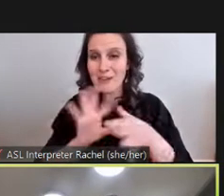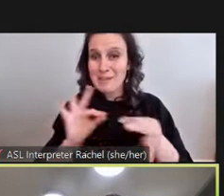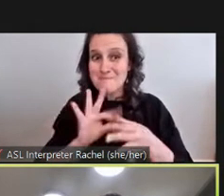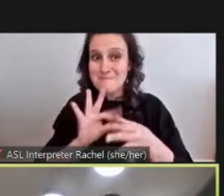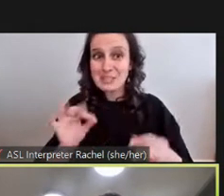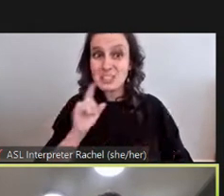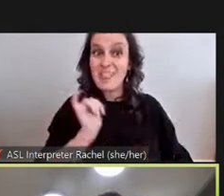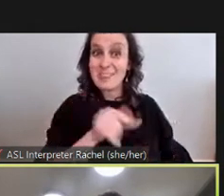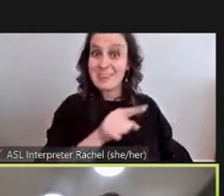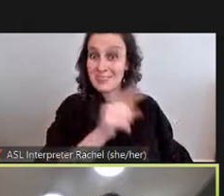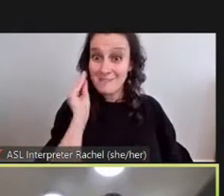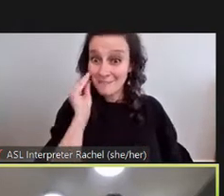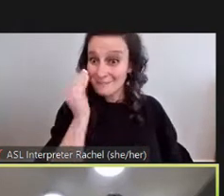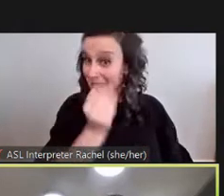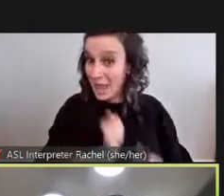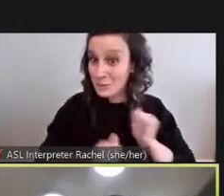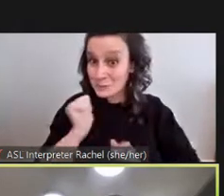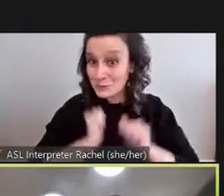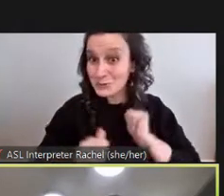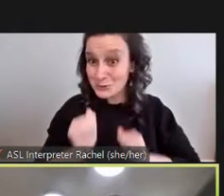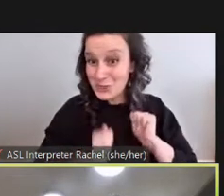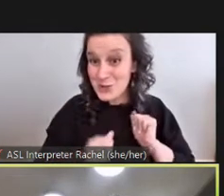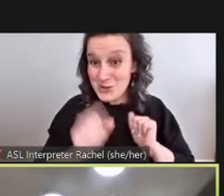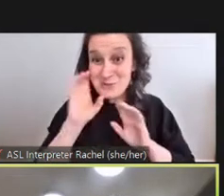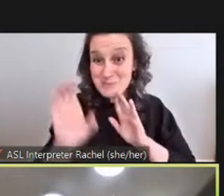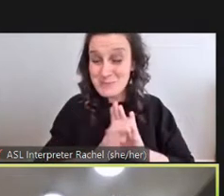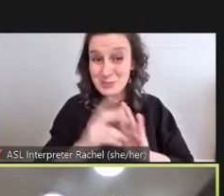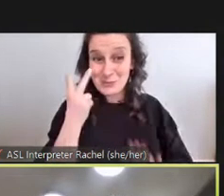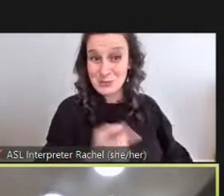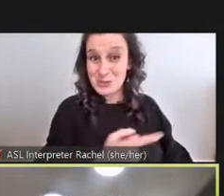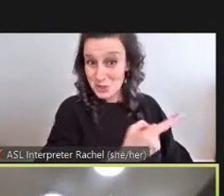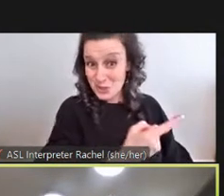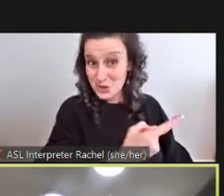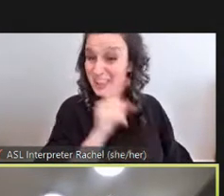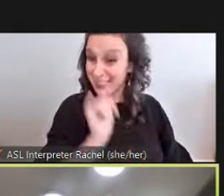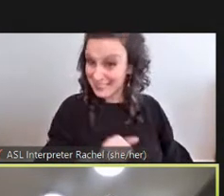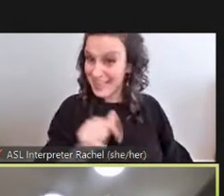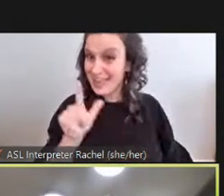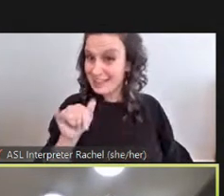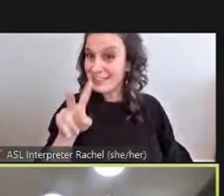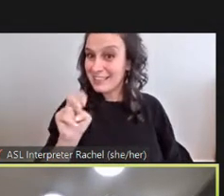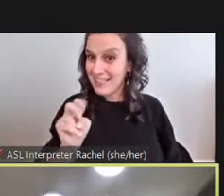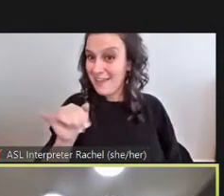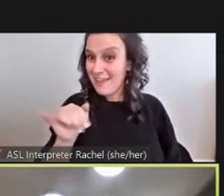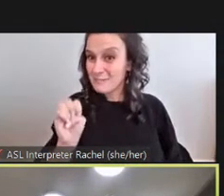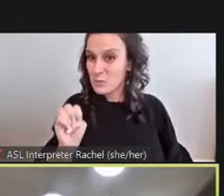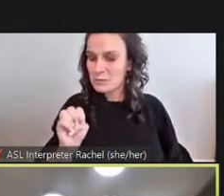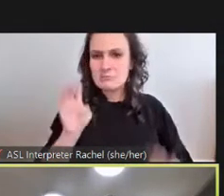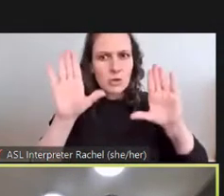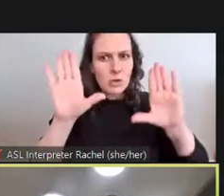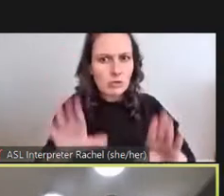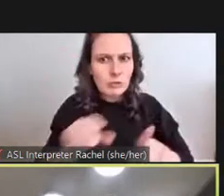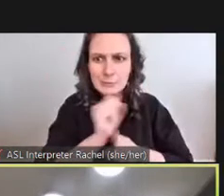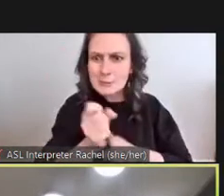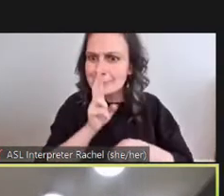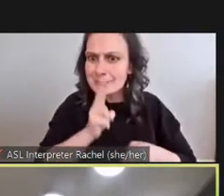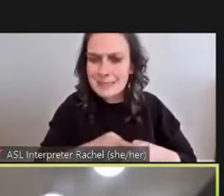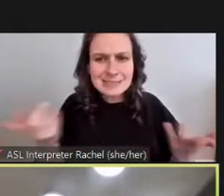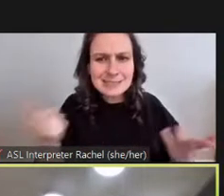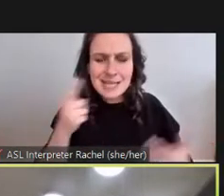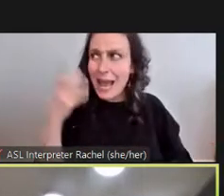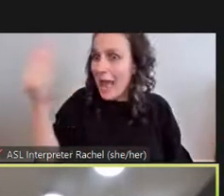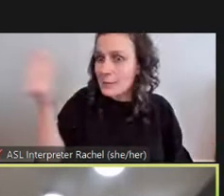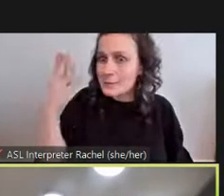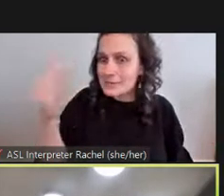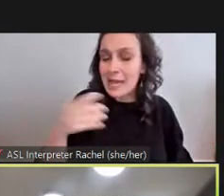that flower show, the pictures you already saw, and that's a great case where it's outside. You can